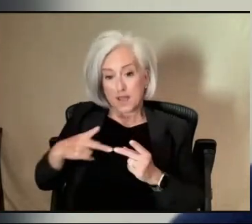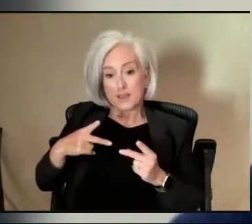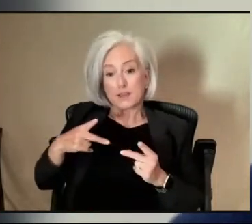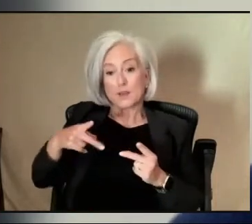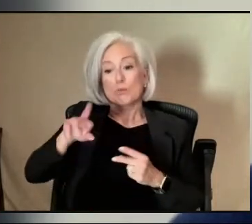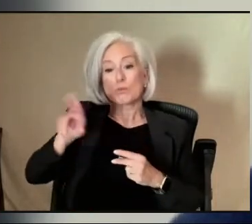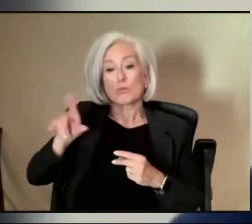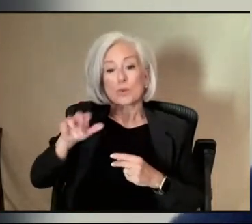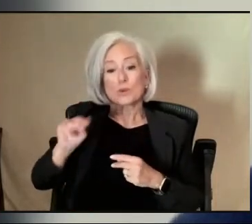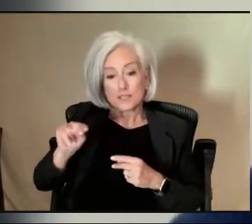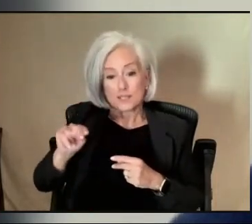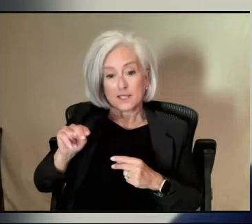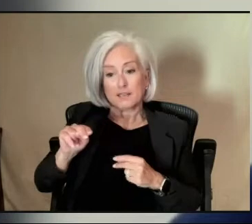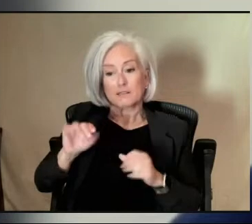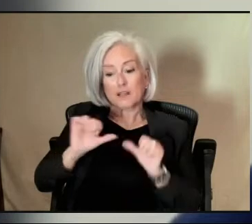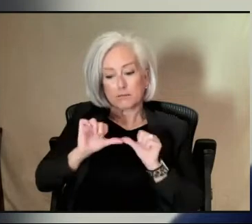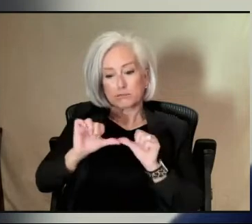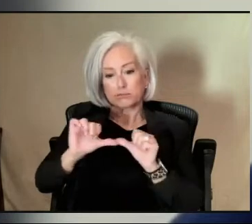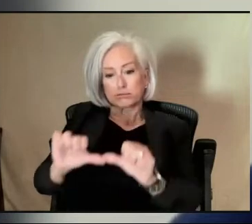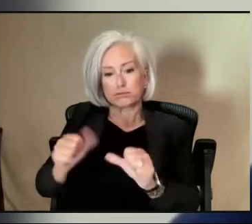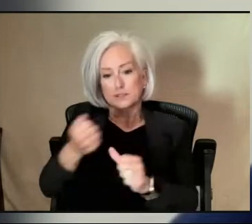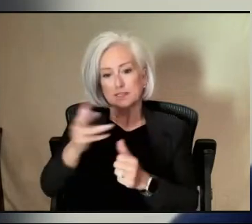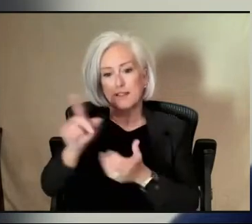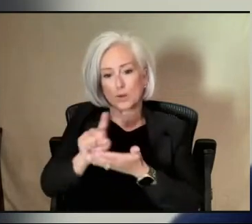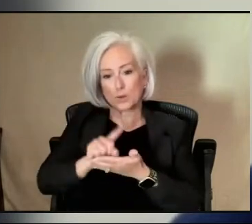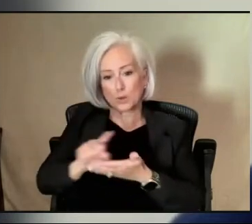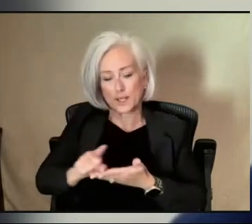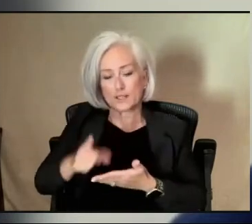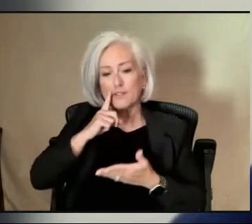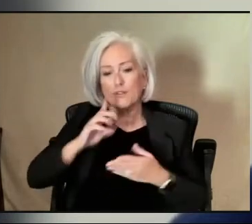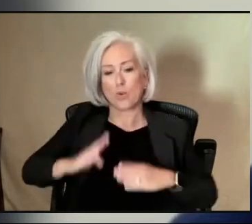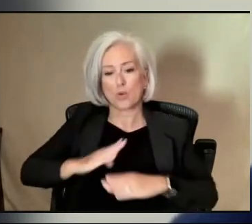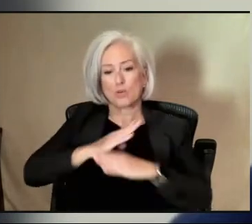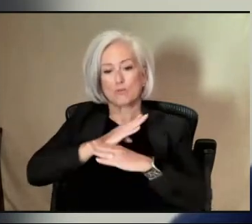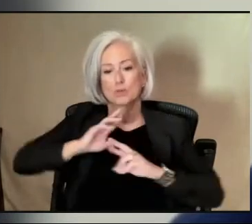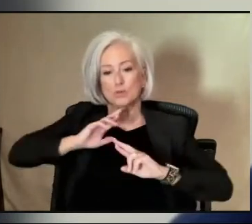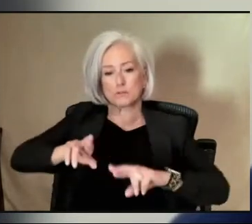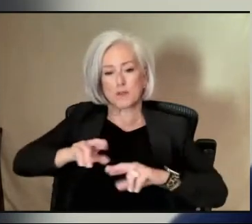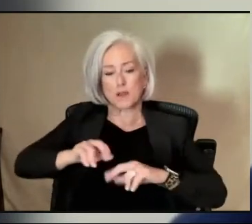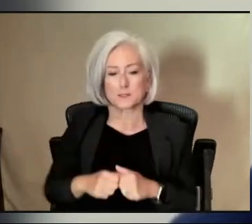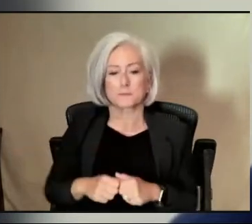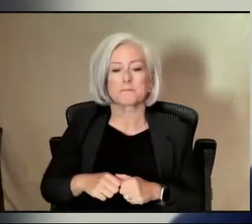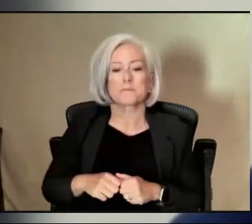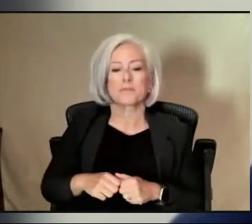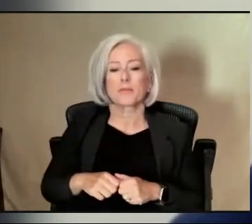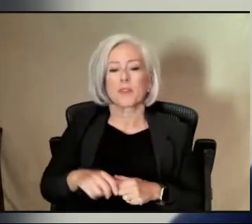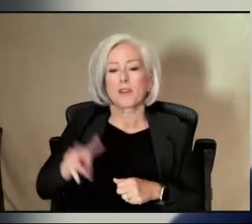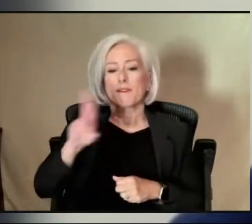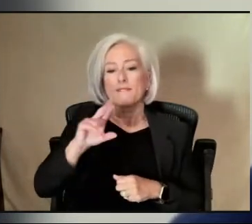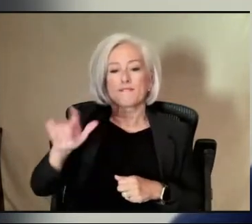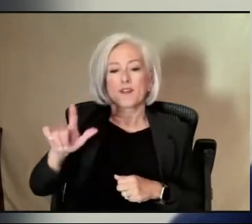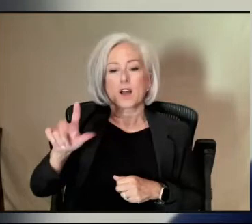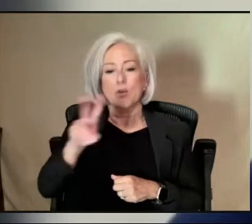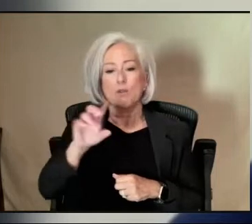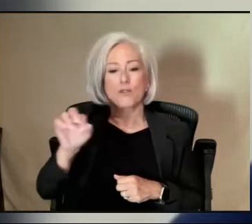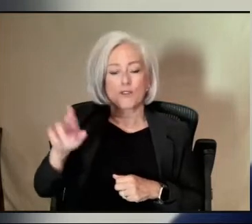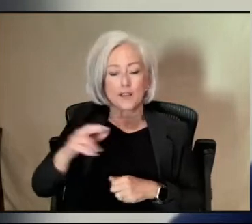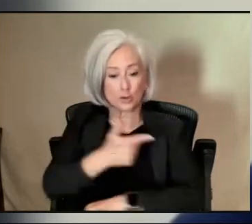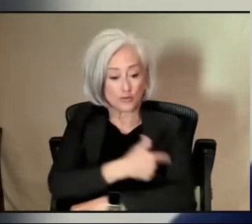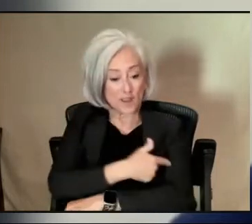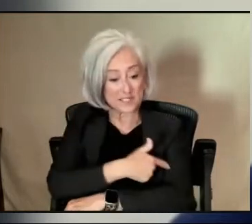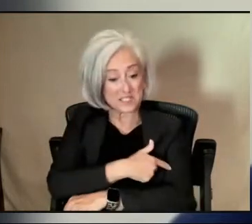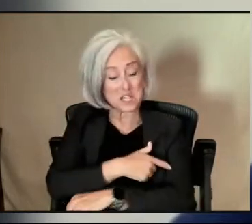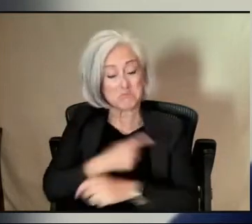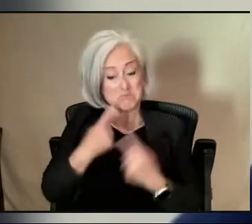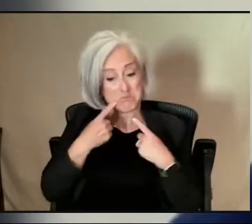immune response that's robust. And these viral vector vaccines have also been very effective. At